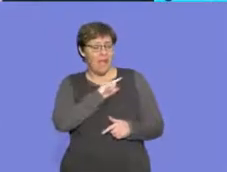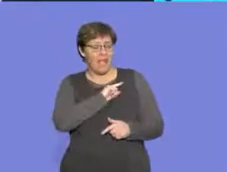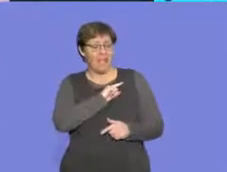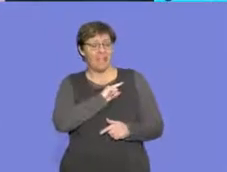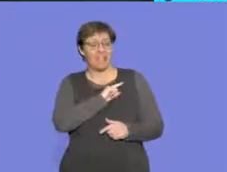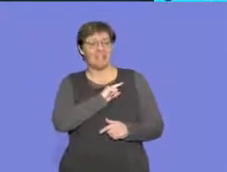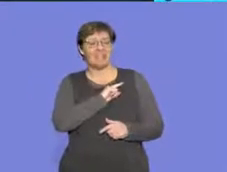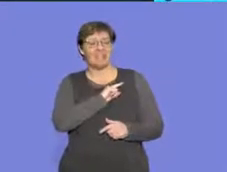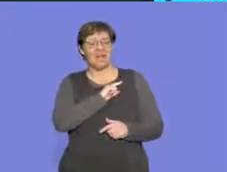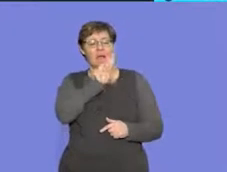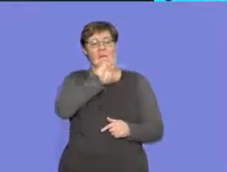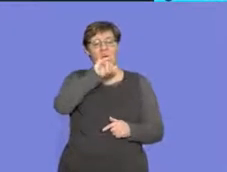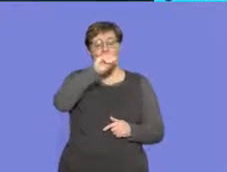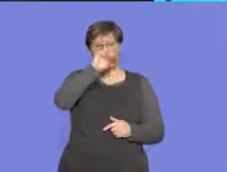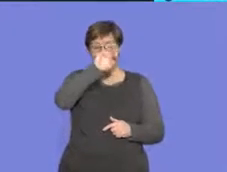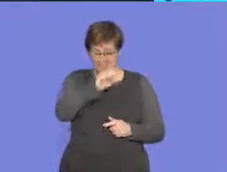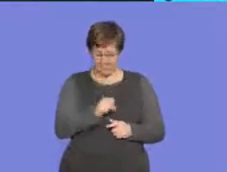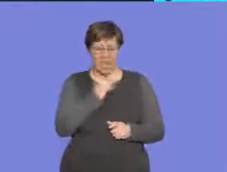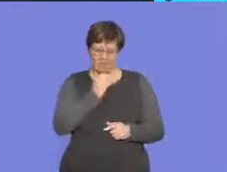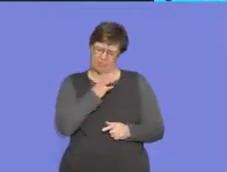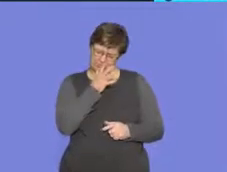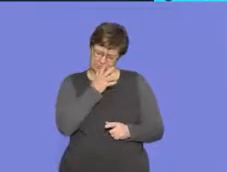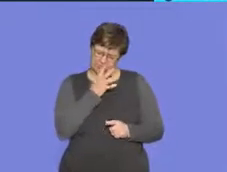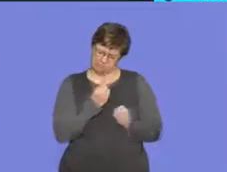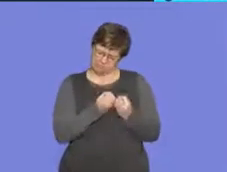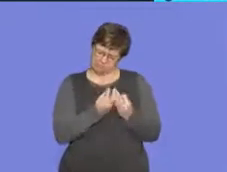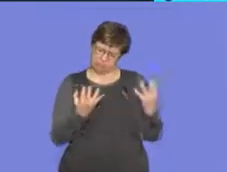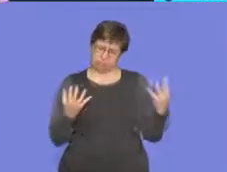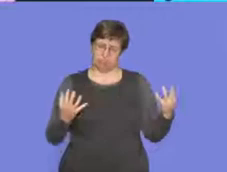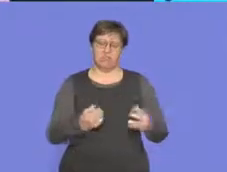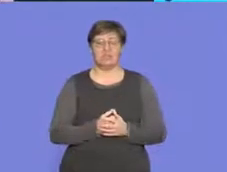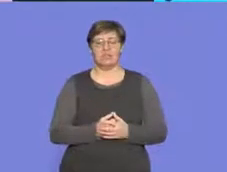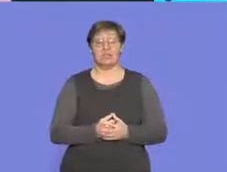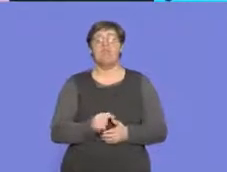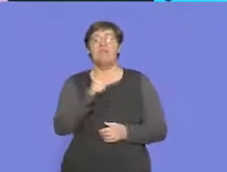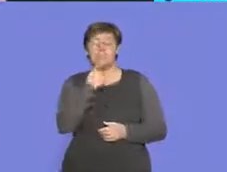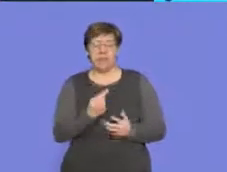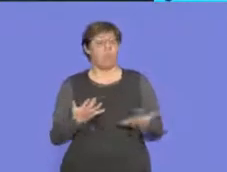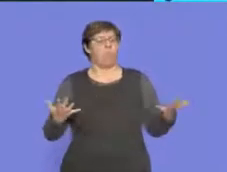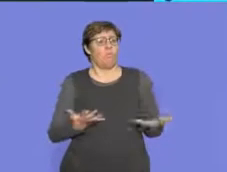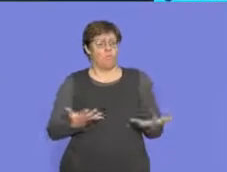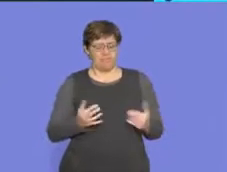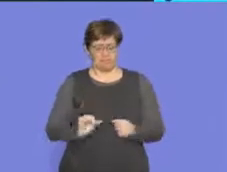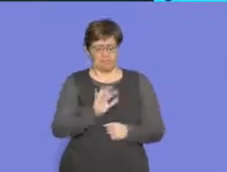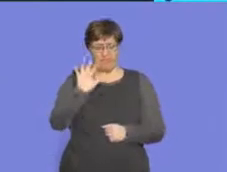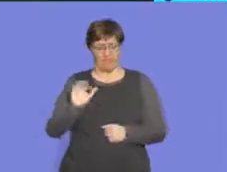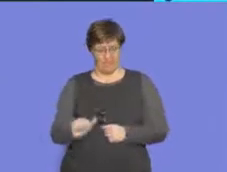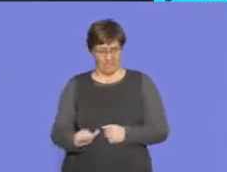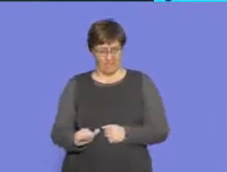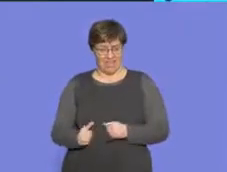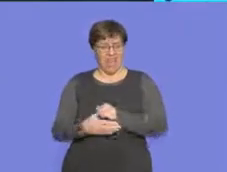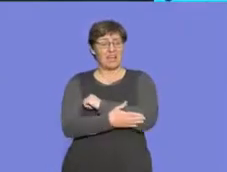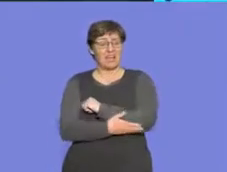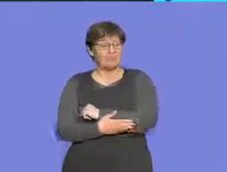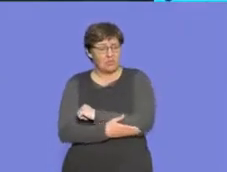our rich biomes that we have. So when we talk of biomes, we need to understand the context of where we are. South Africa is a country that